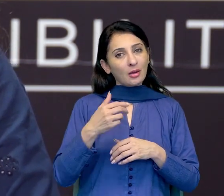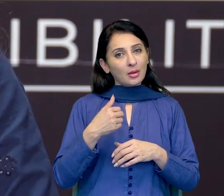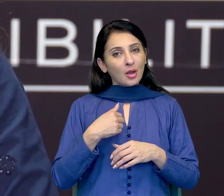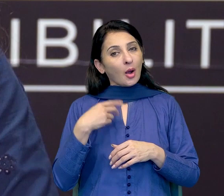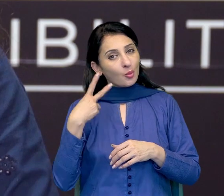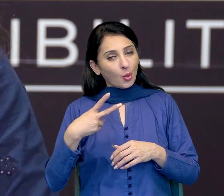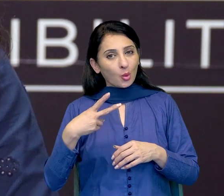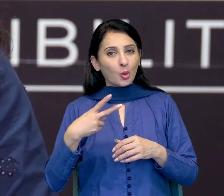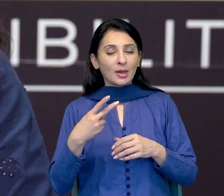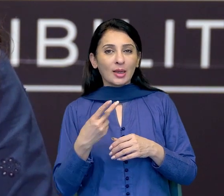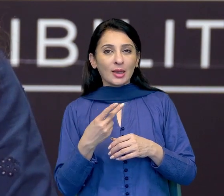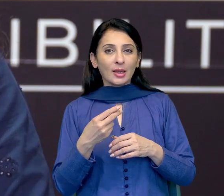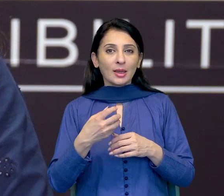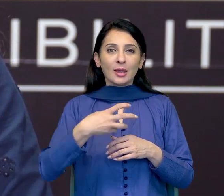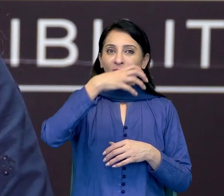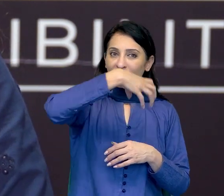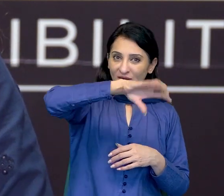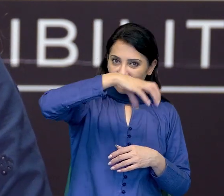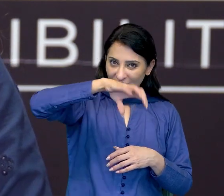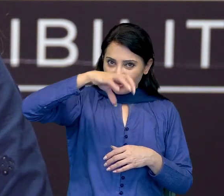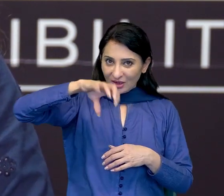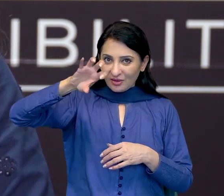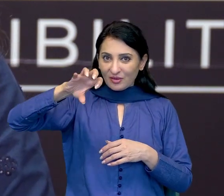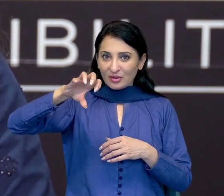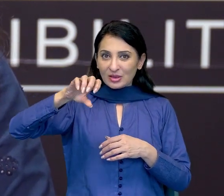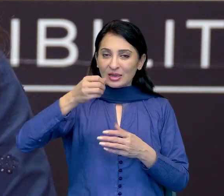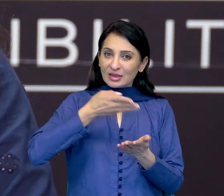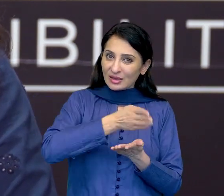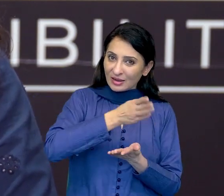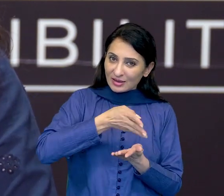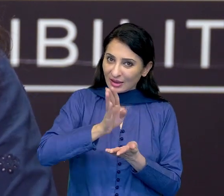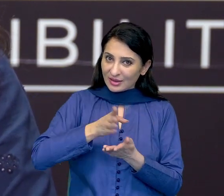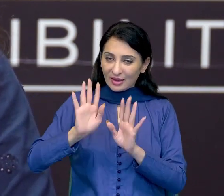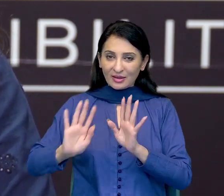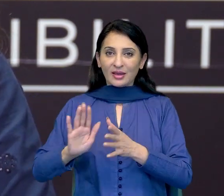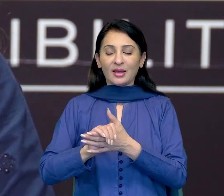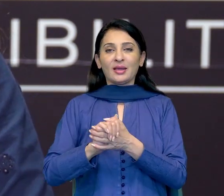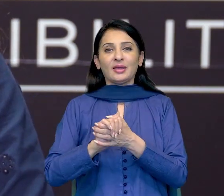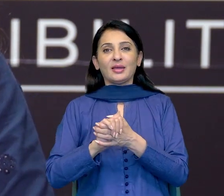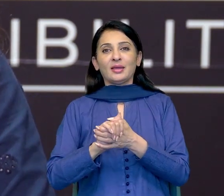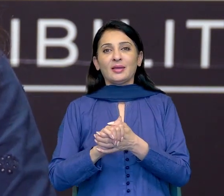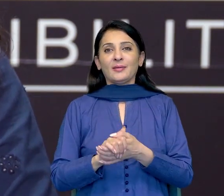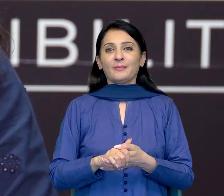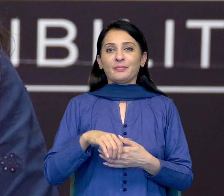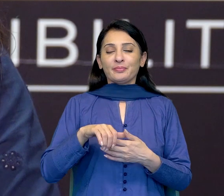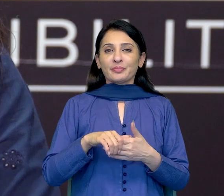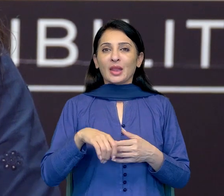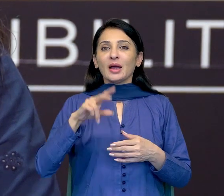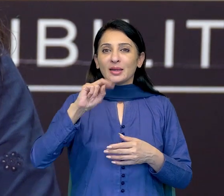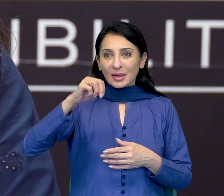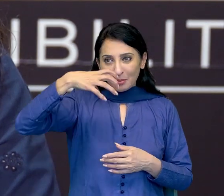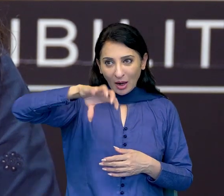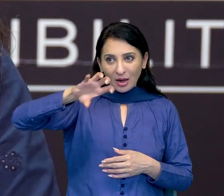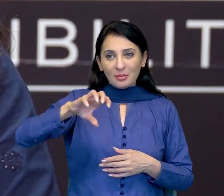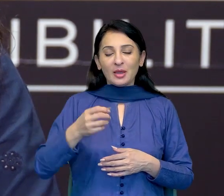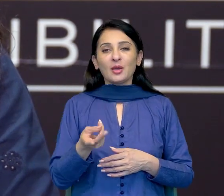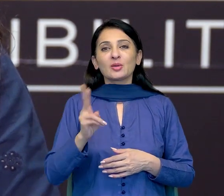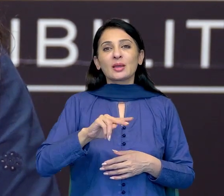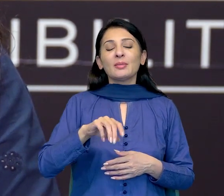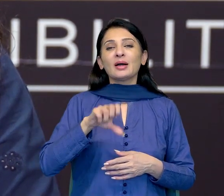different other countries in South Asia. I lived in Nepal for some time, and then in Sri Lanka.